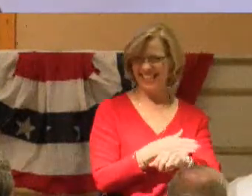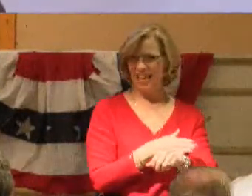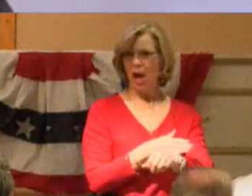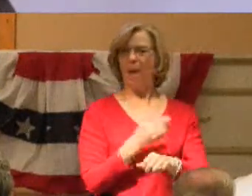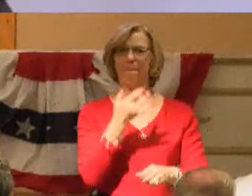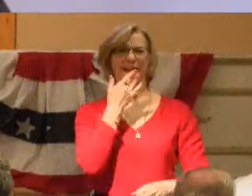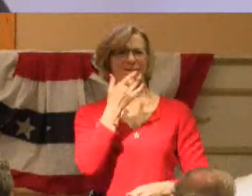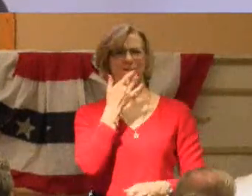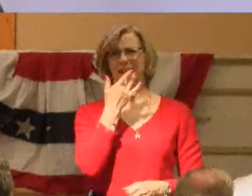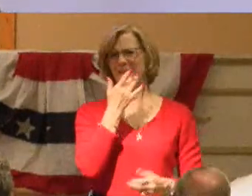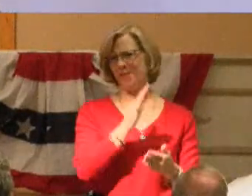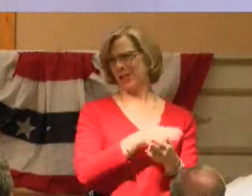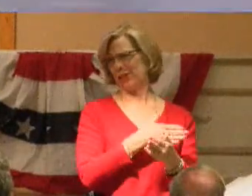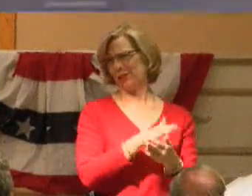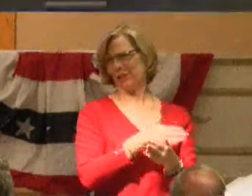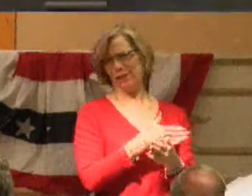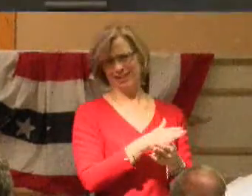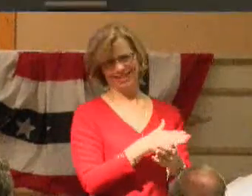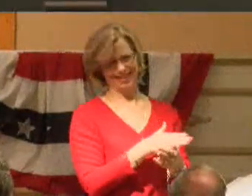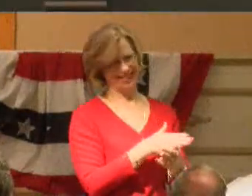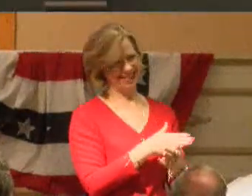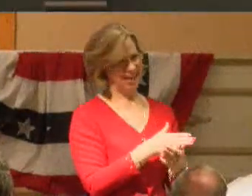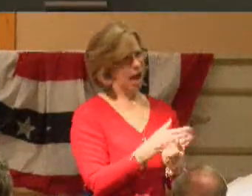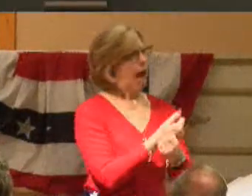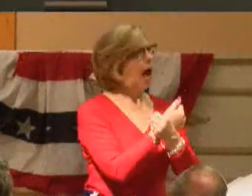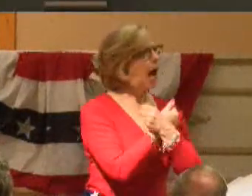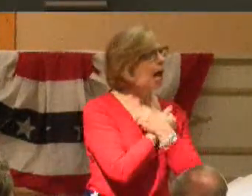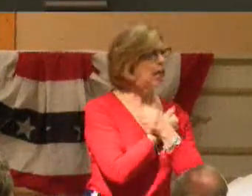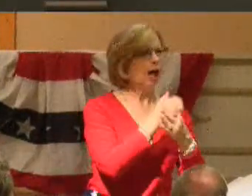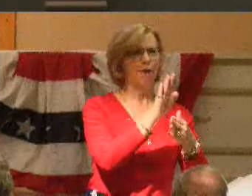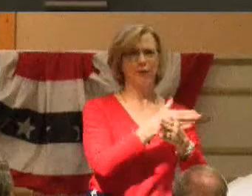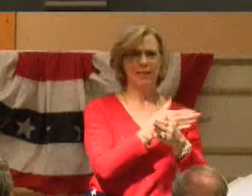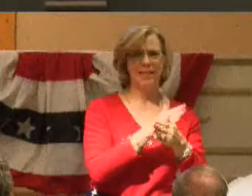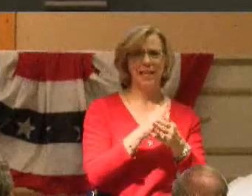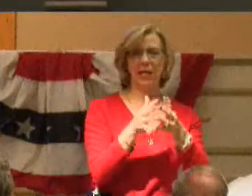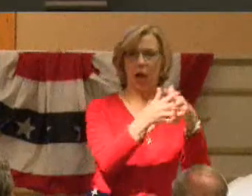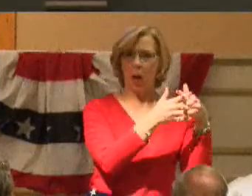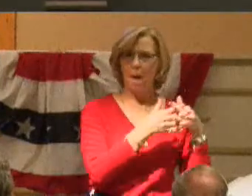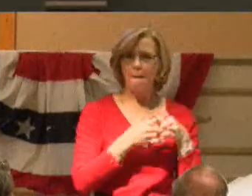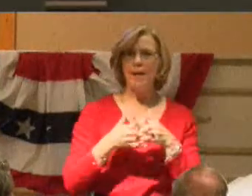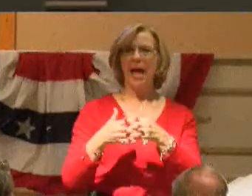that song. And it's just, I love to sing it. America,